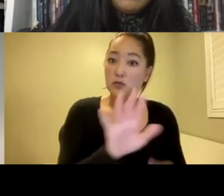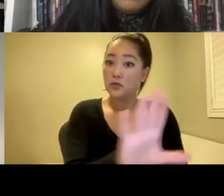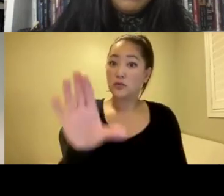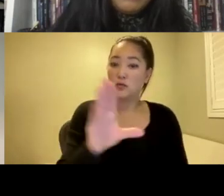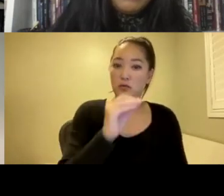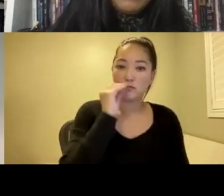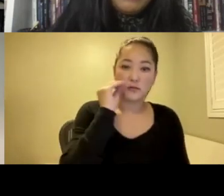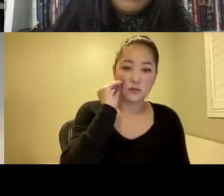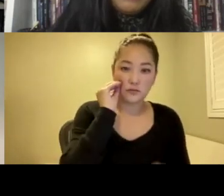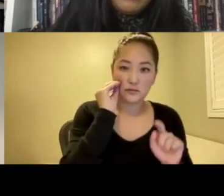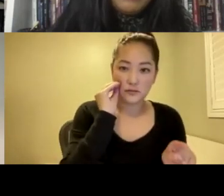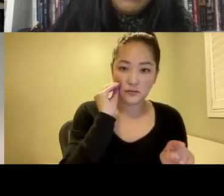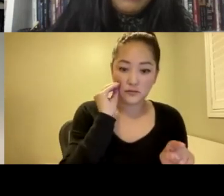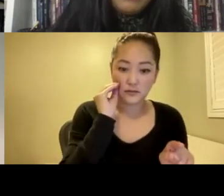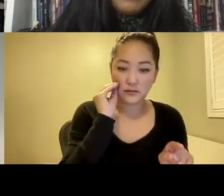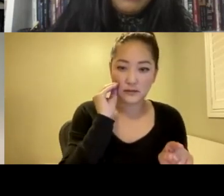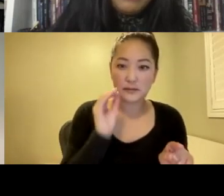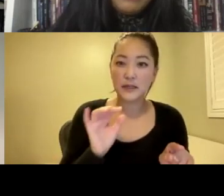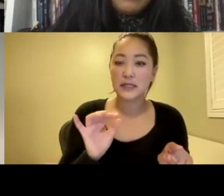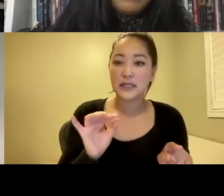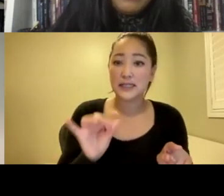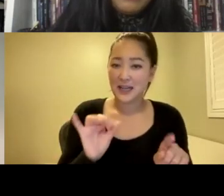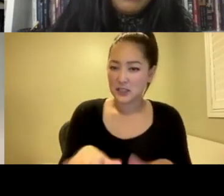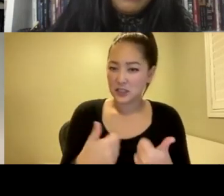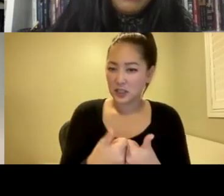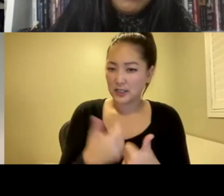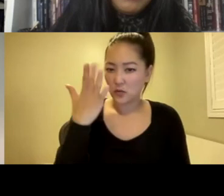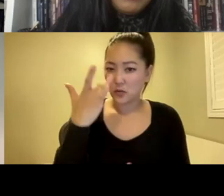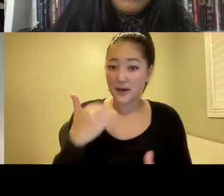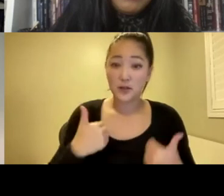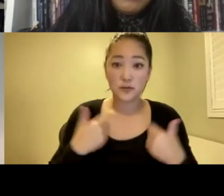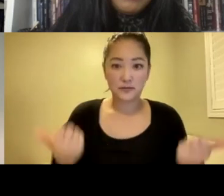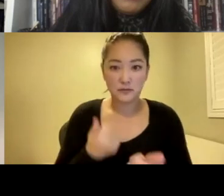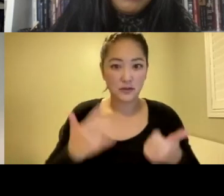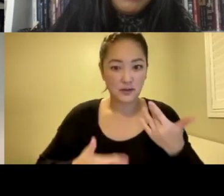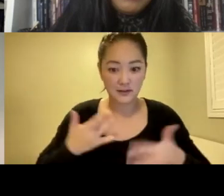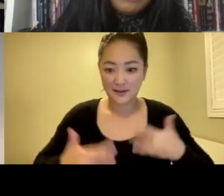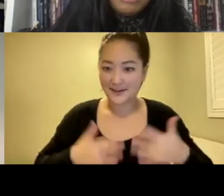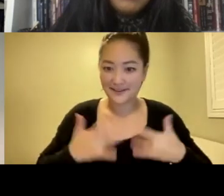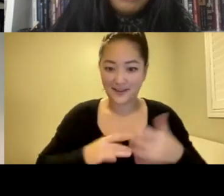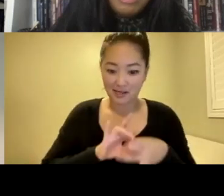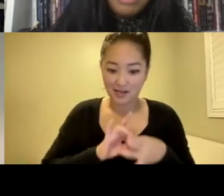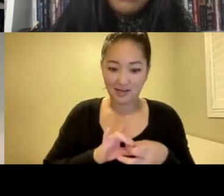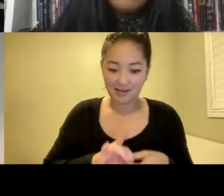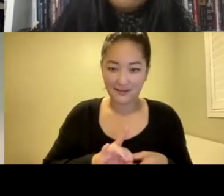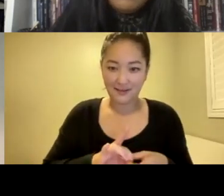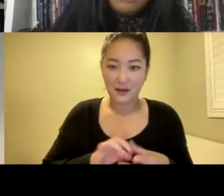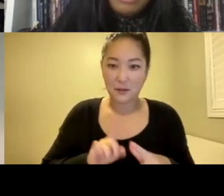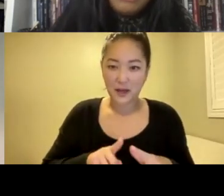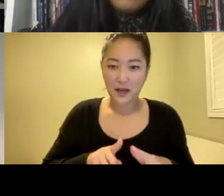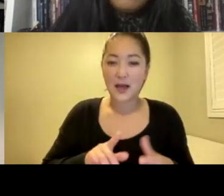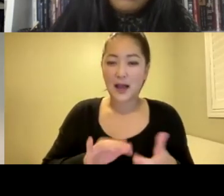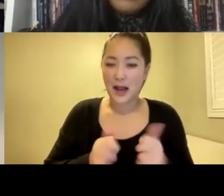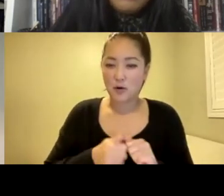it challenging because of the feelings attached? And if so, how do you work beyond that? How do you overcome that challenge?